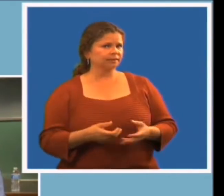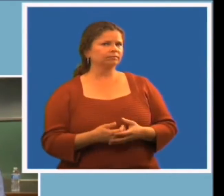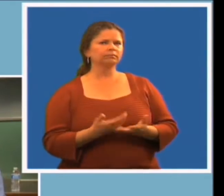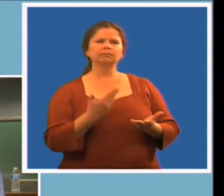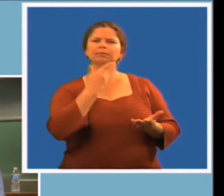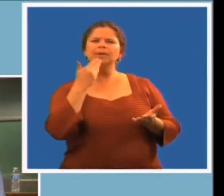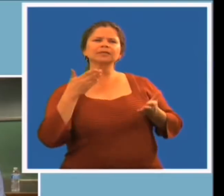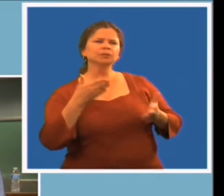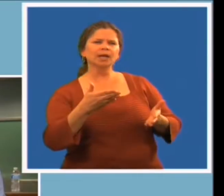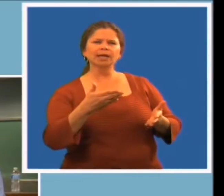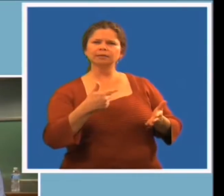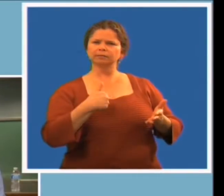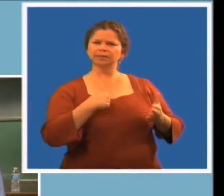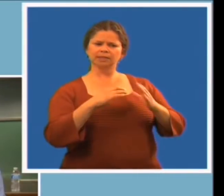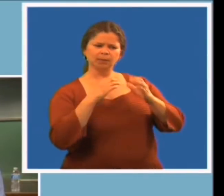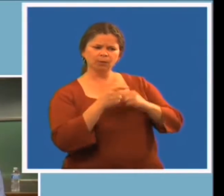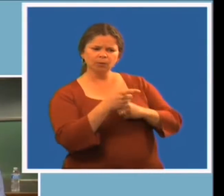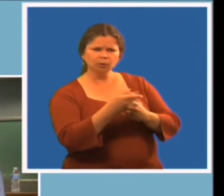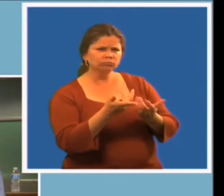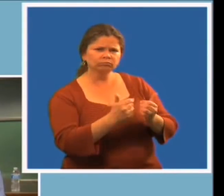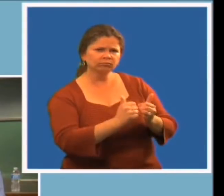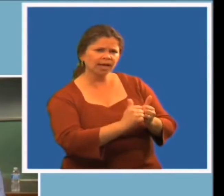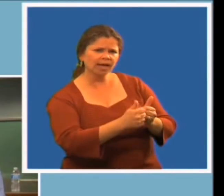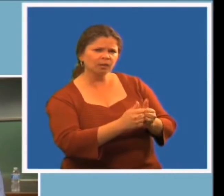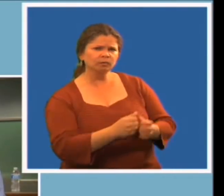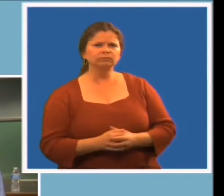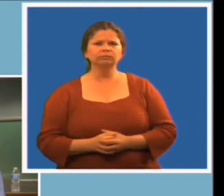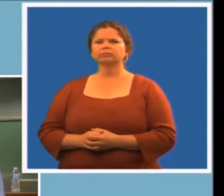What's the best way for me to communicate with you?